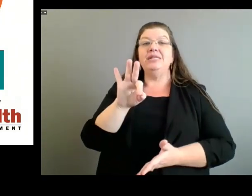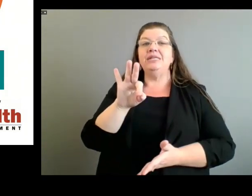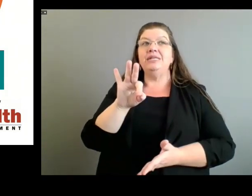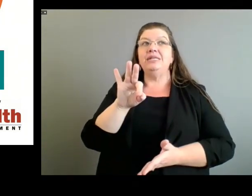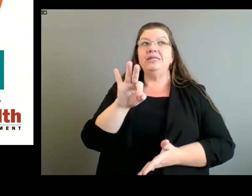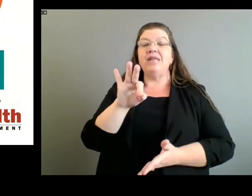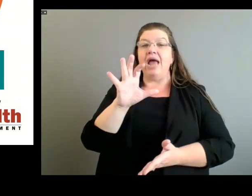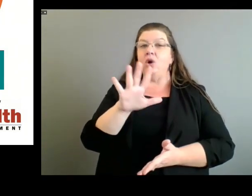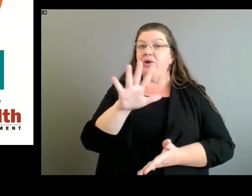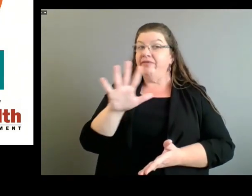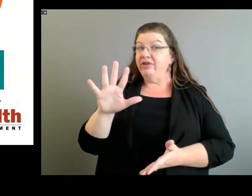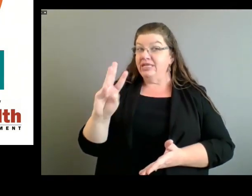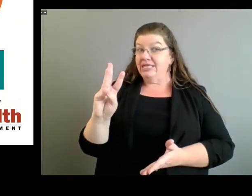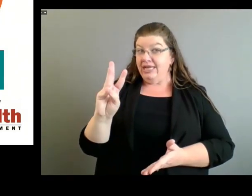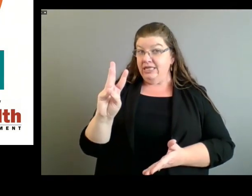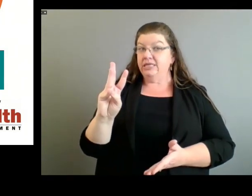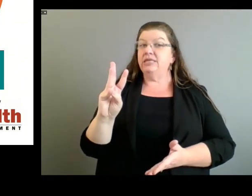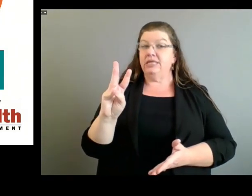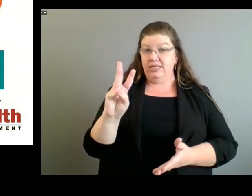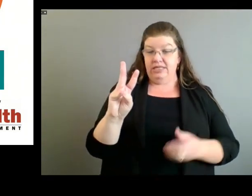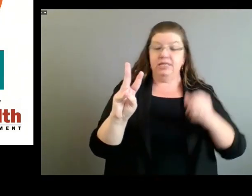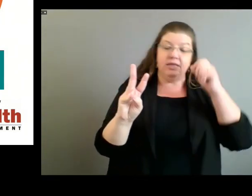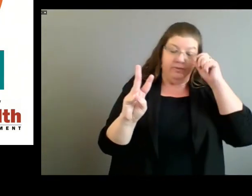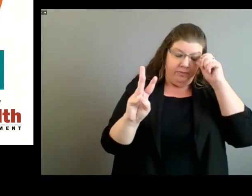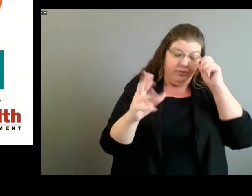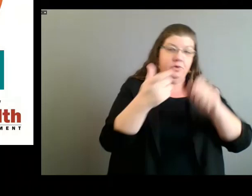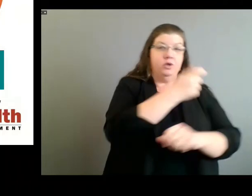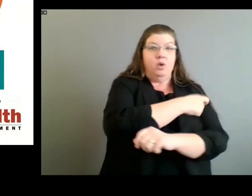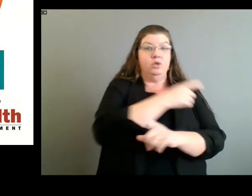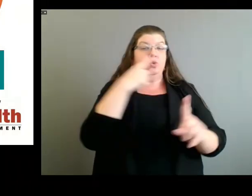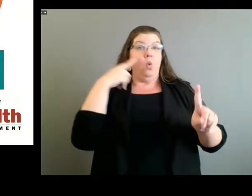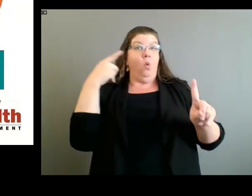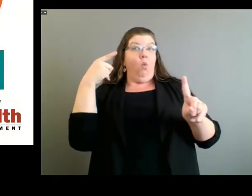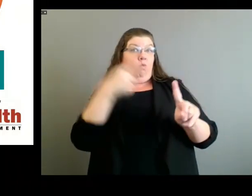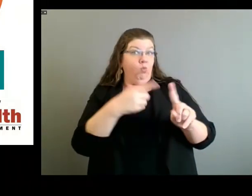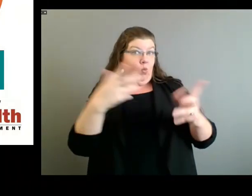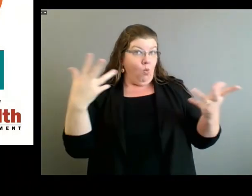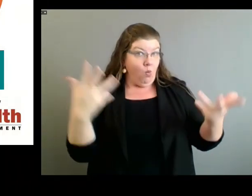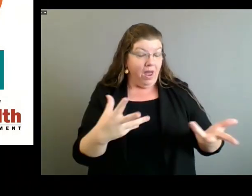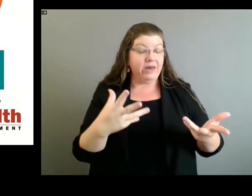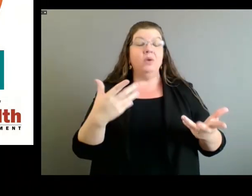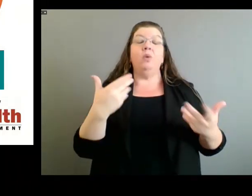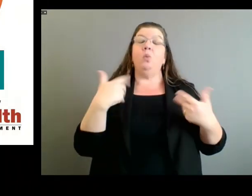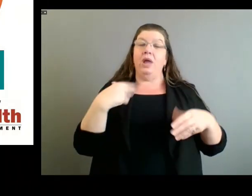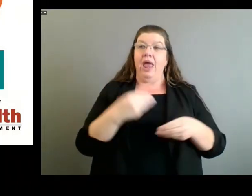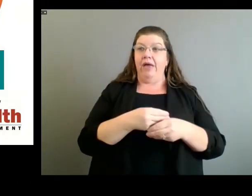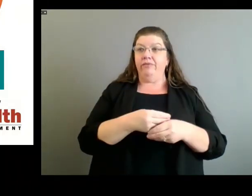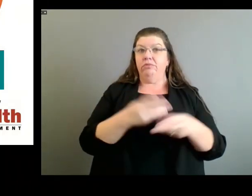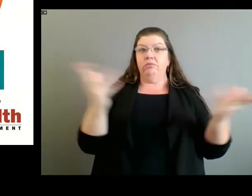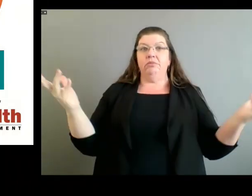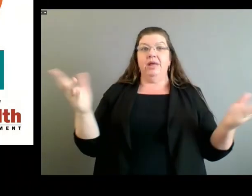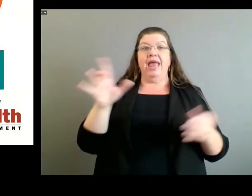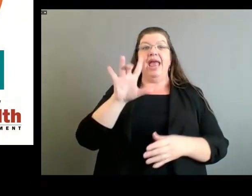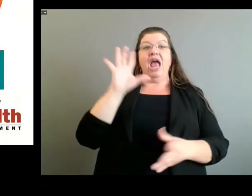5,956 doses. So the takeaway is that we have administered